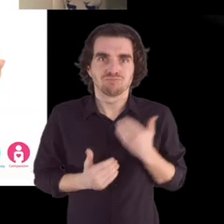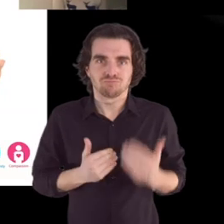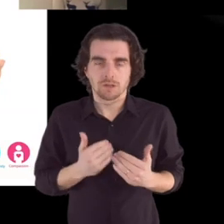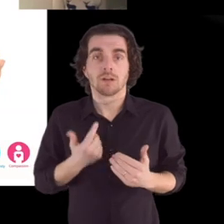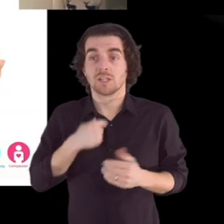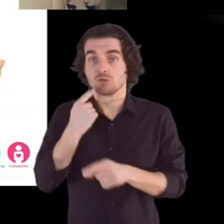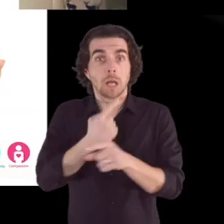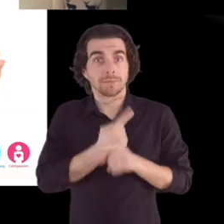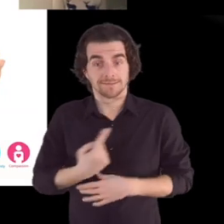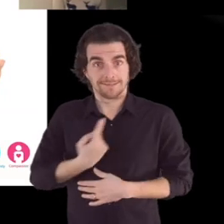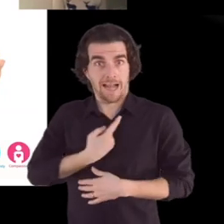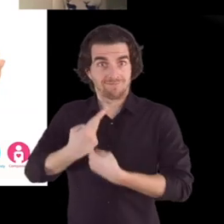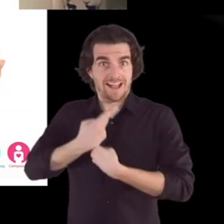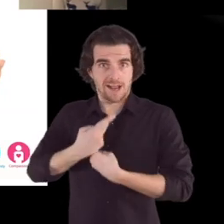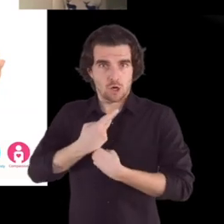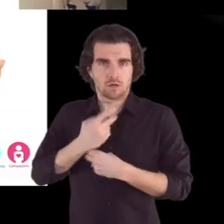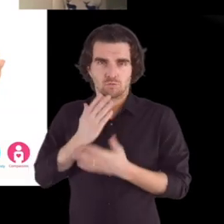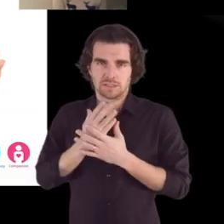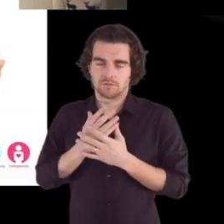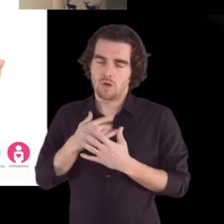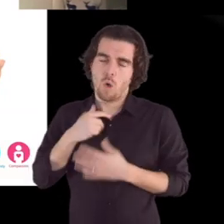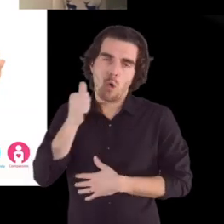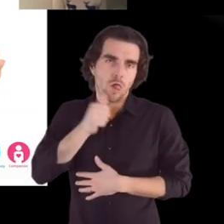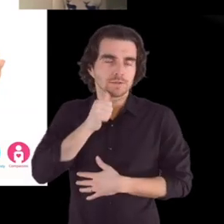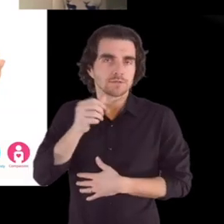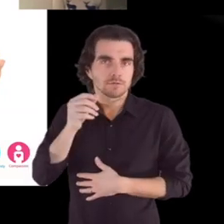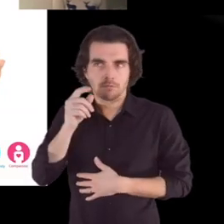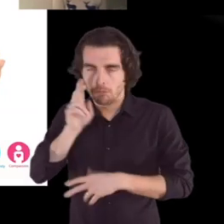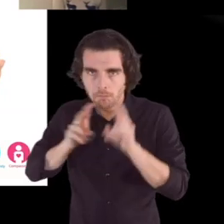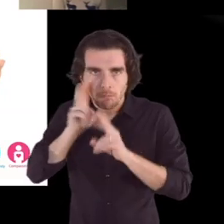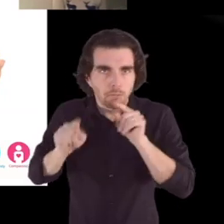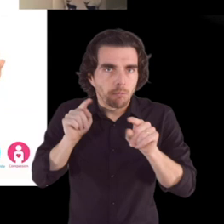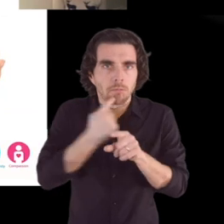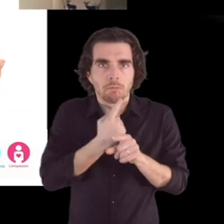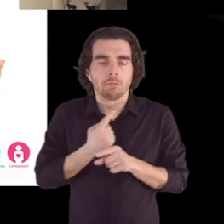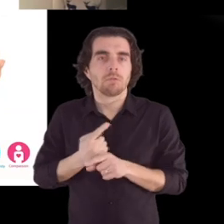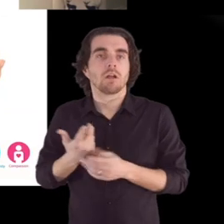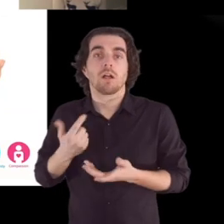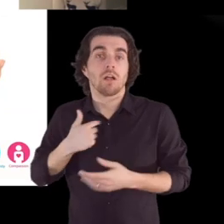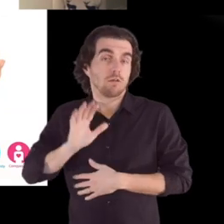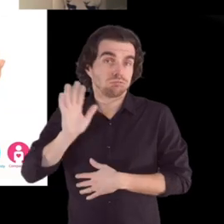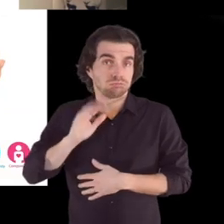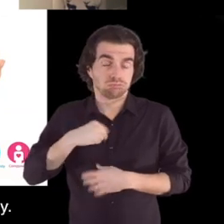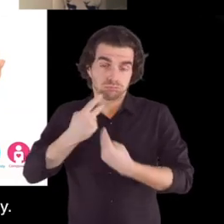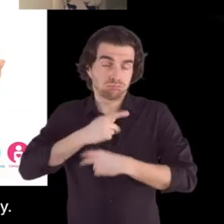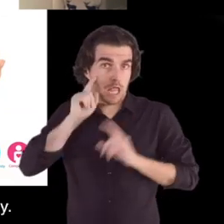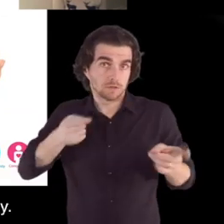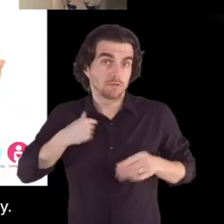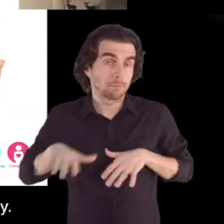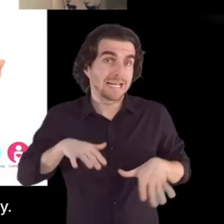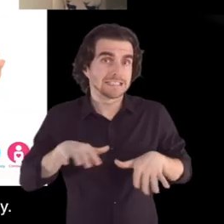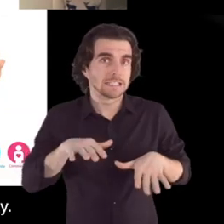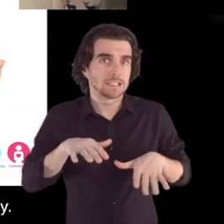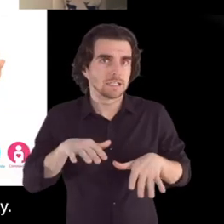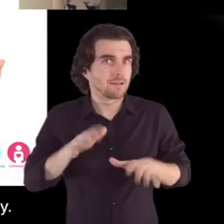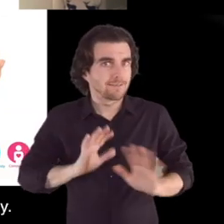forward. So when we speak of self-care, the one thing we always hear is, I don't have time for self-care, I'm too tired for self-care,